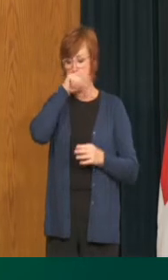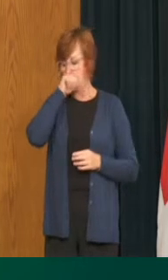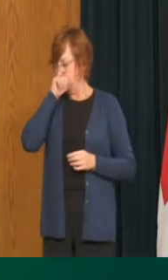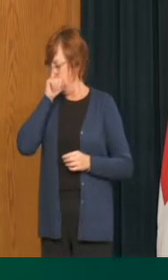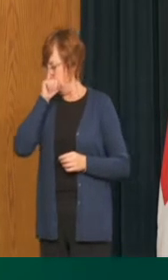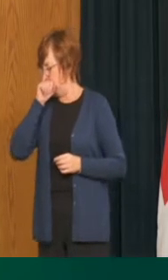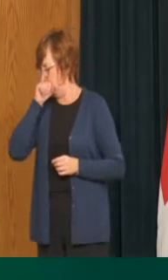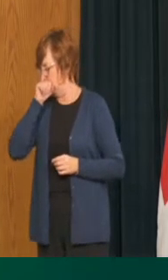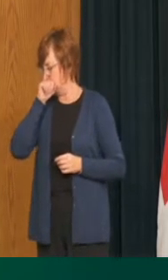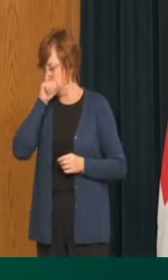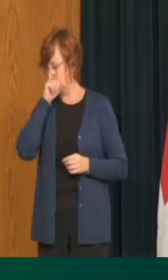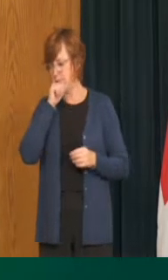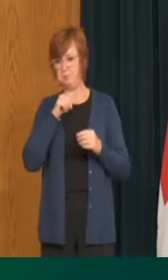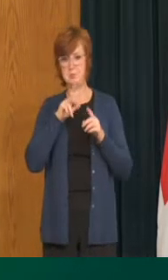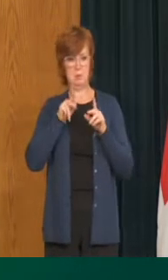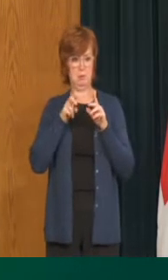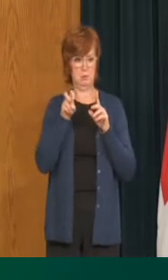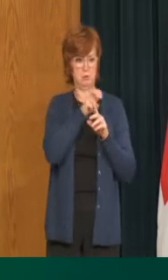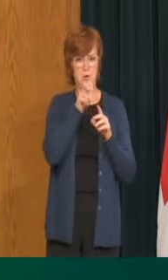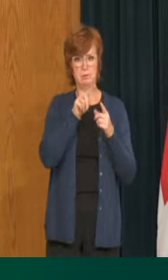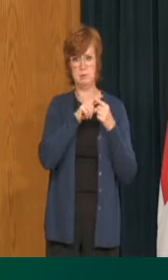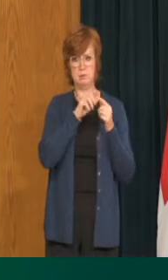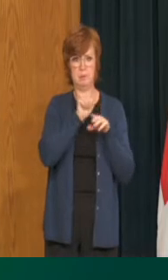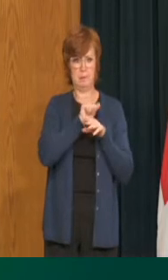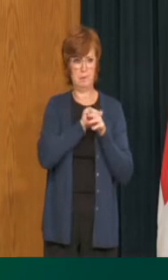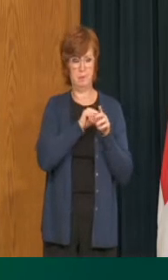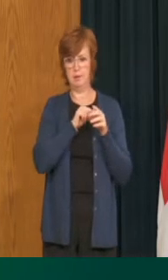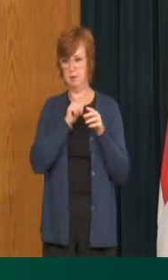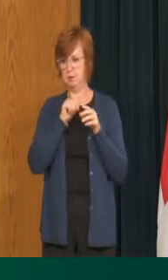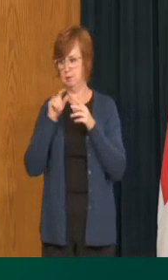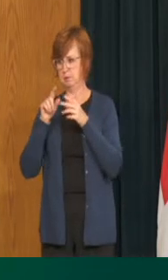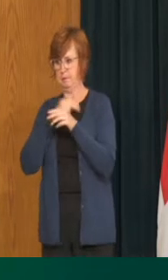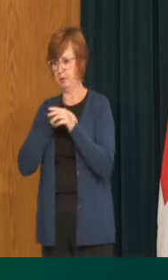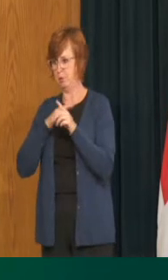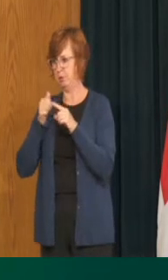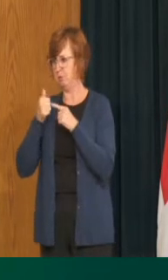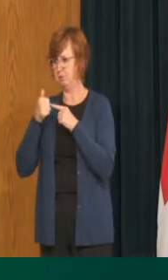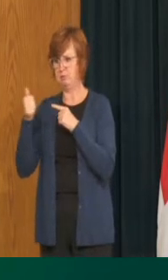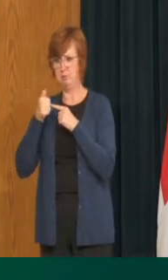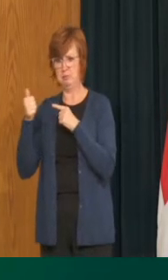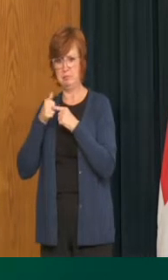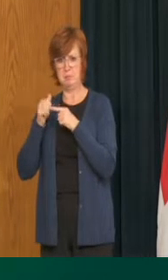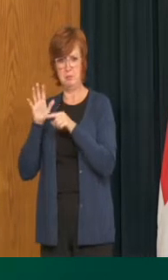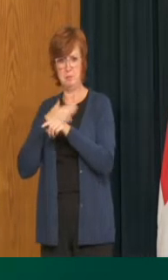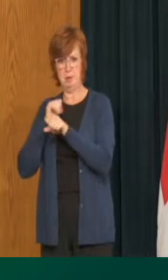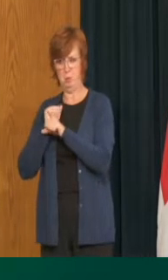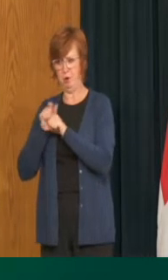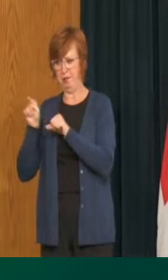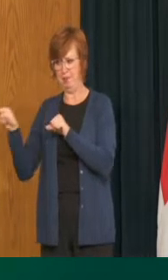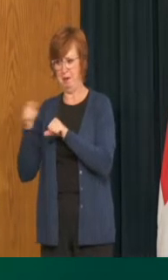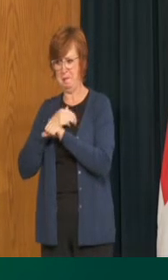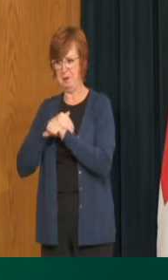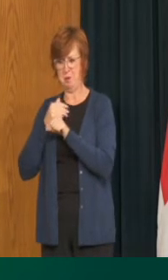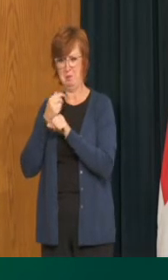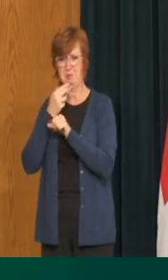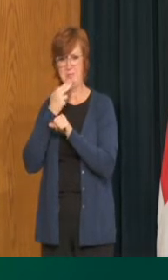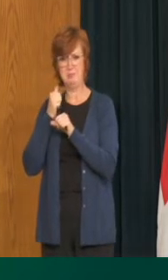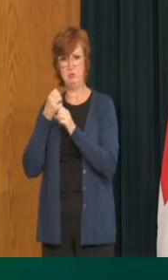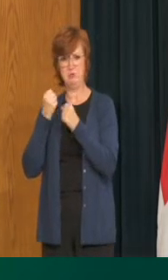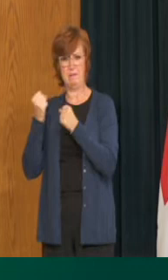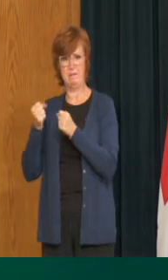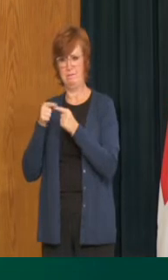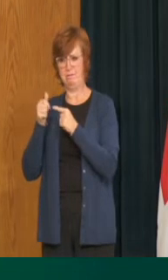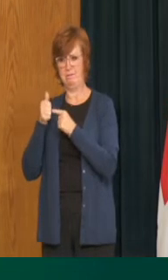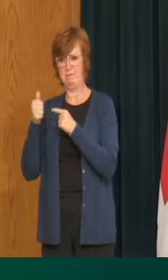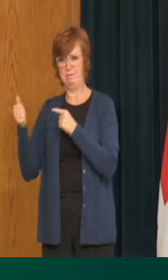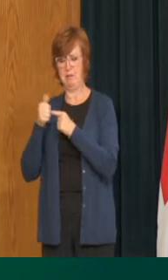well, daily for work, or on a weekly or bi-weekly basis. So we are very integrated across our provincial